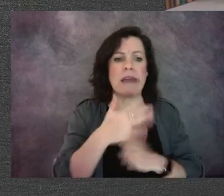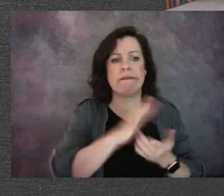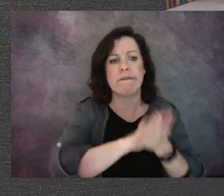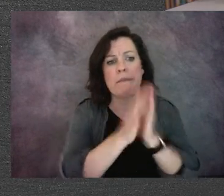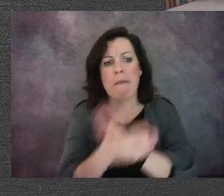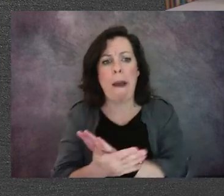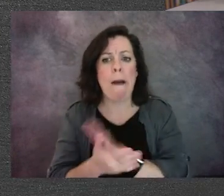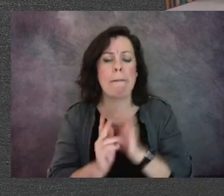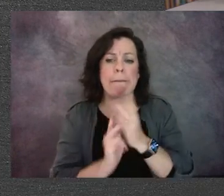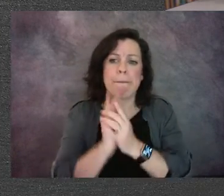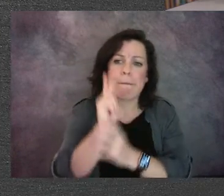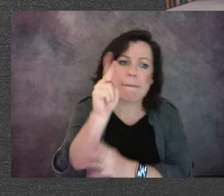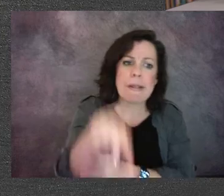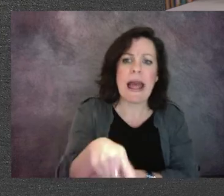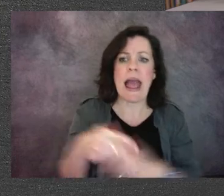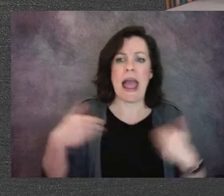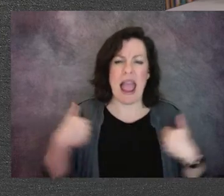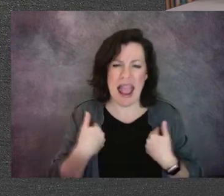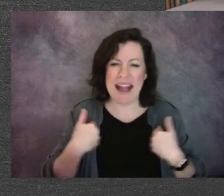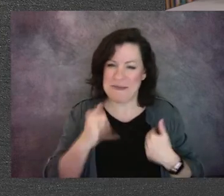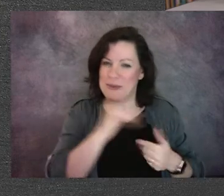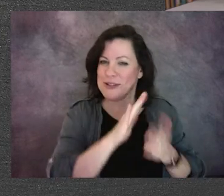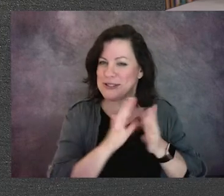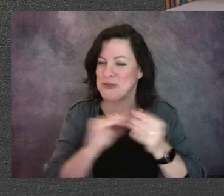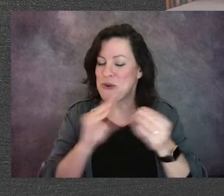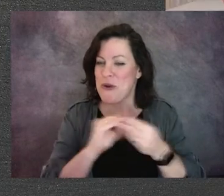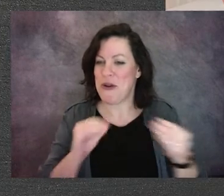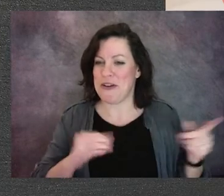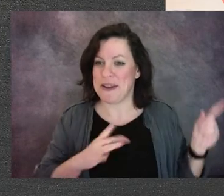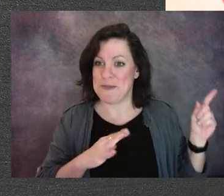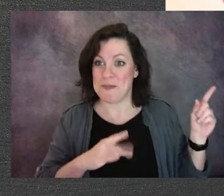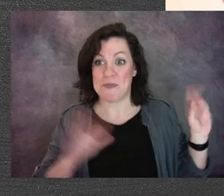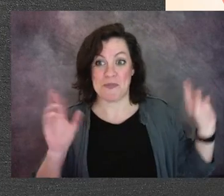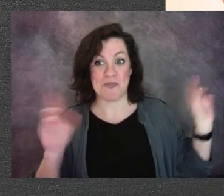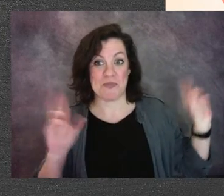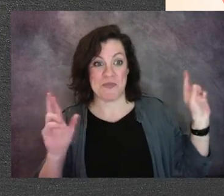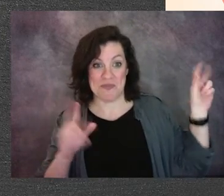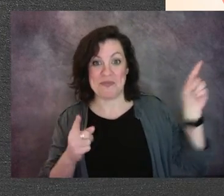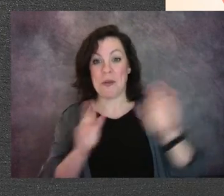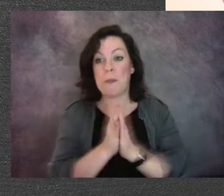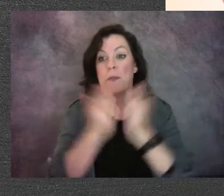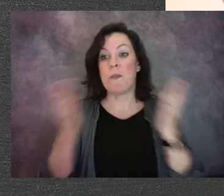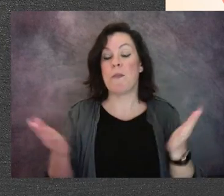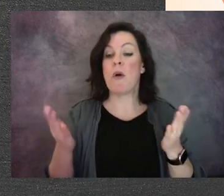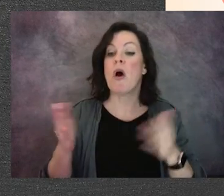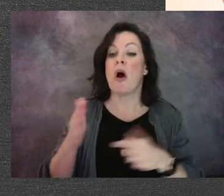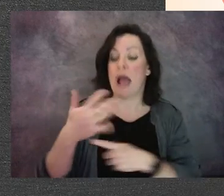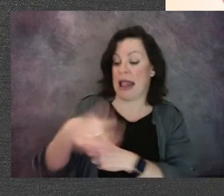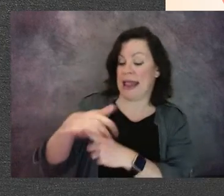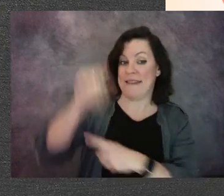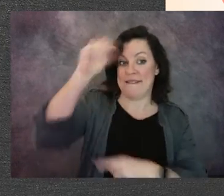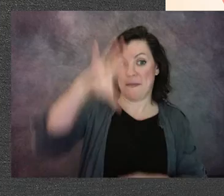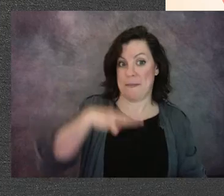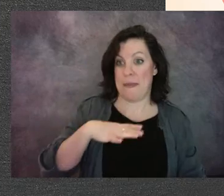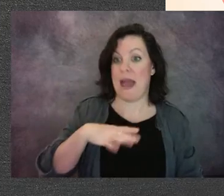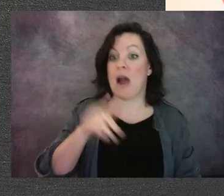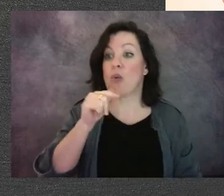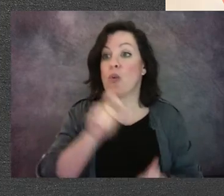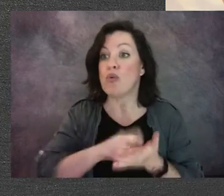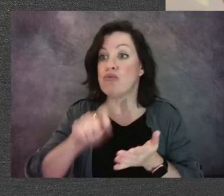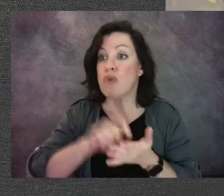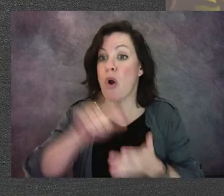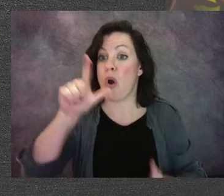into plants and animals that Leaf Man finds along the way. Leaf Man, Lois Ellert.